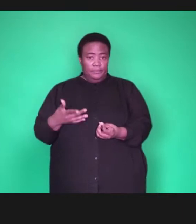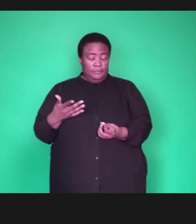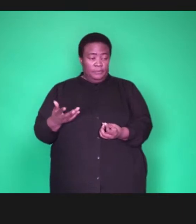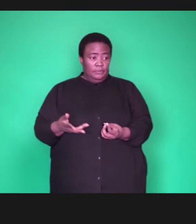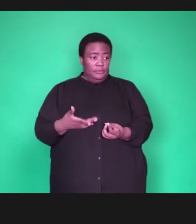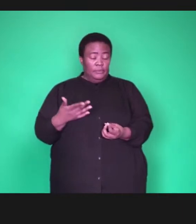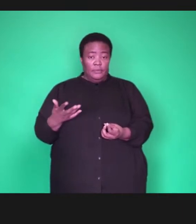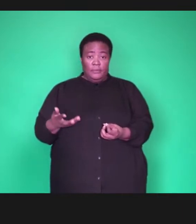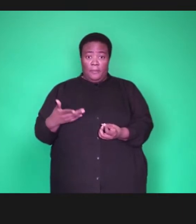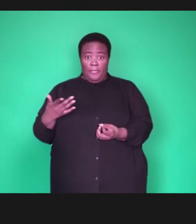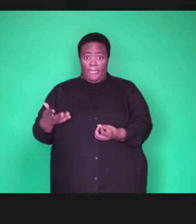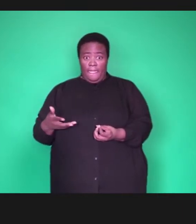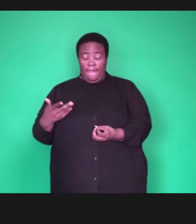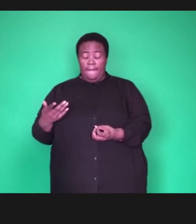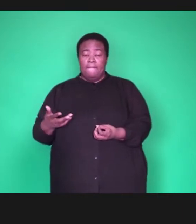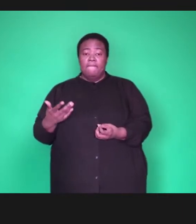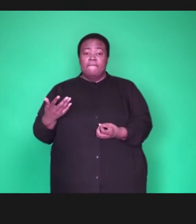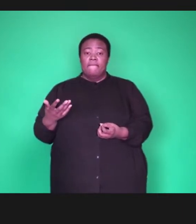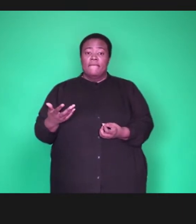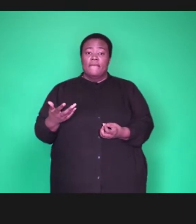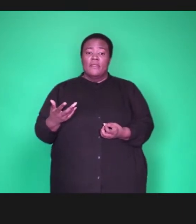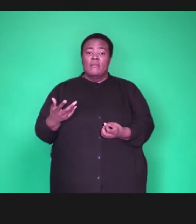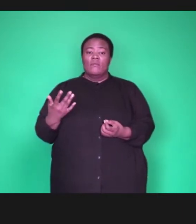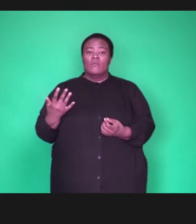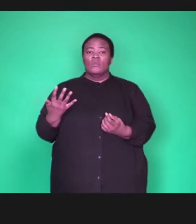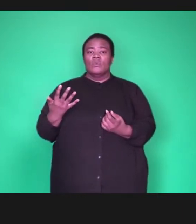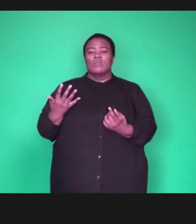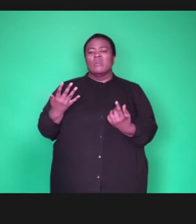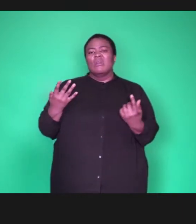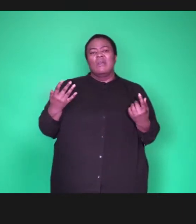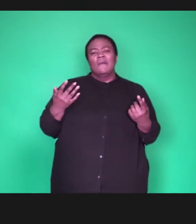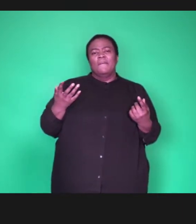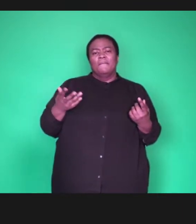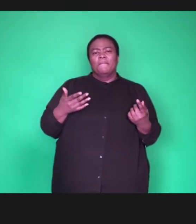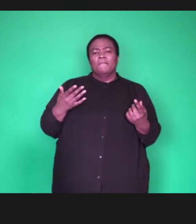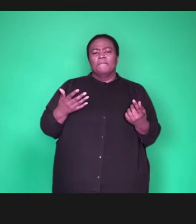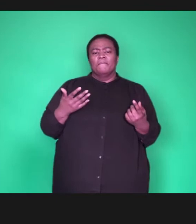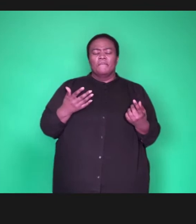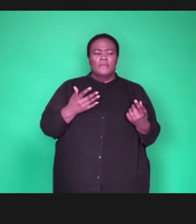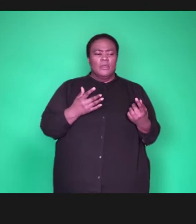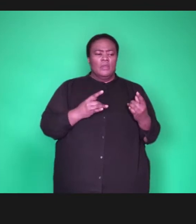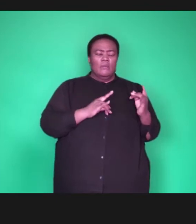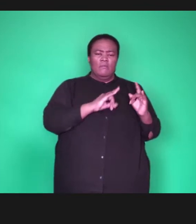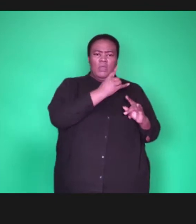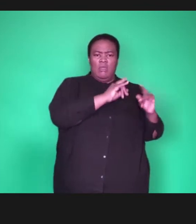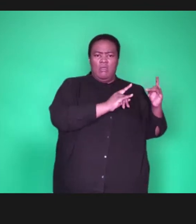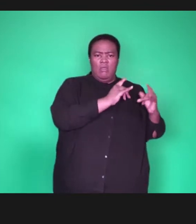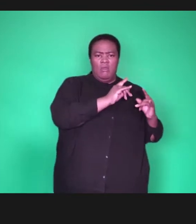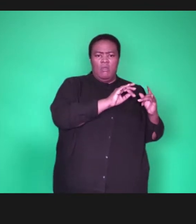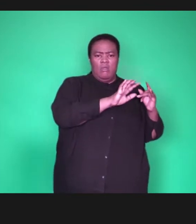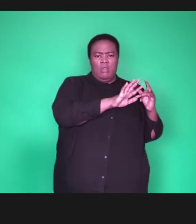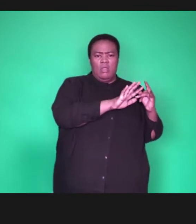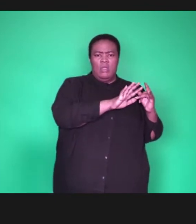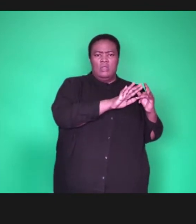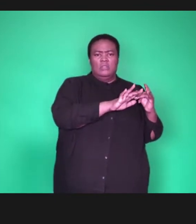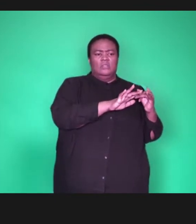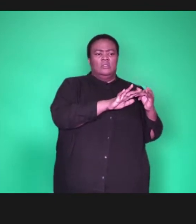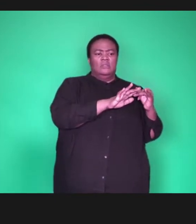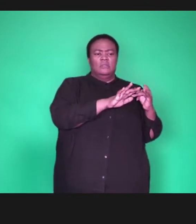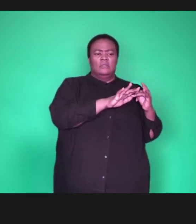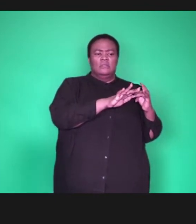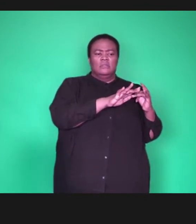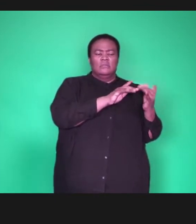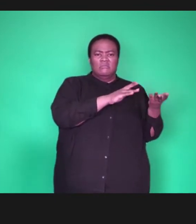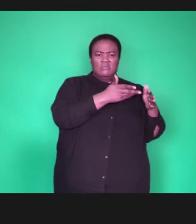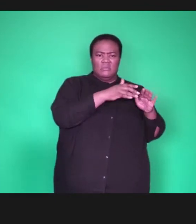and the mortality is fairly low in urban areas as compared to rural areas, and